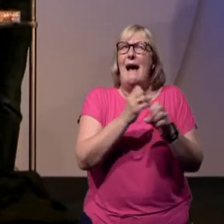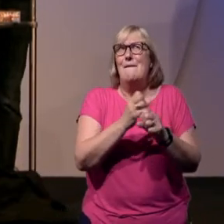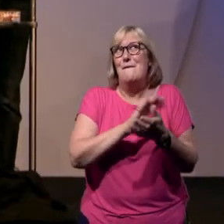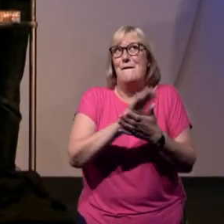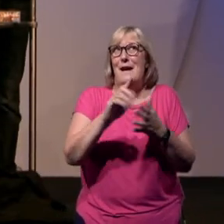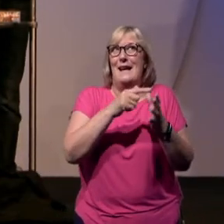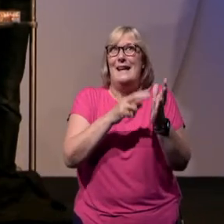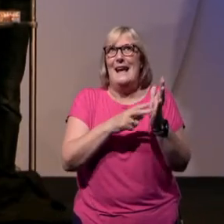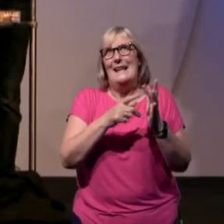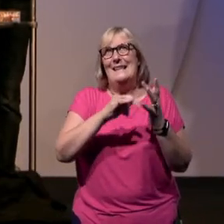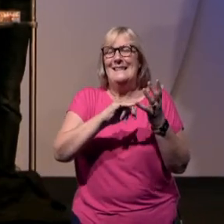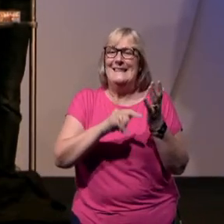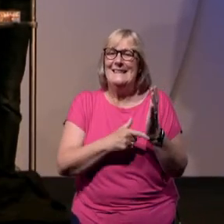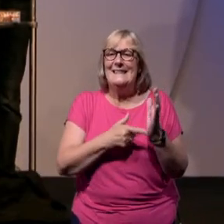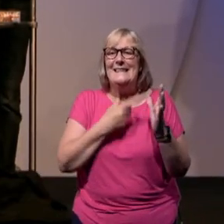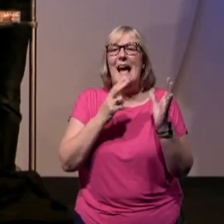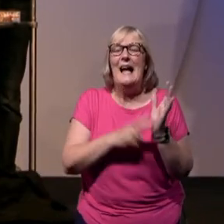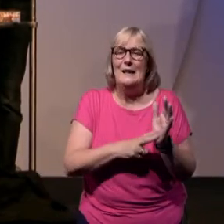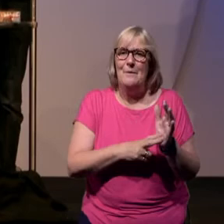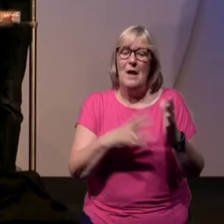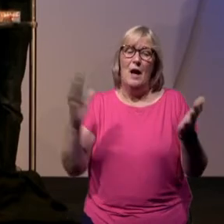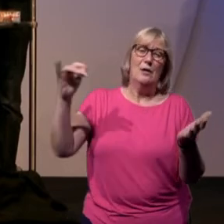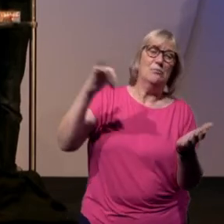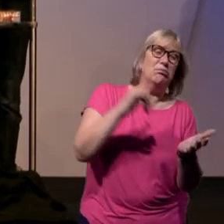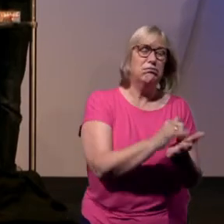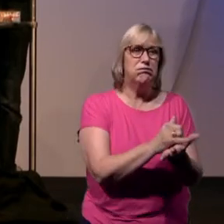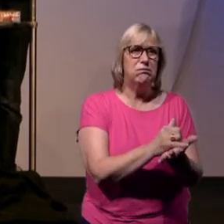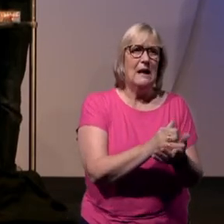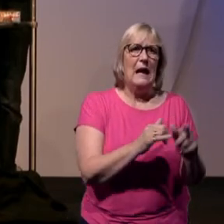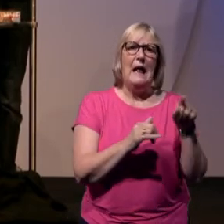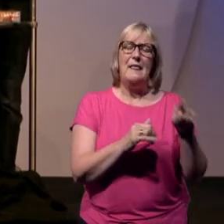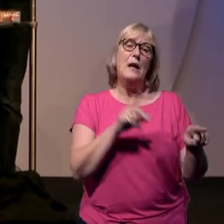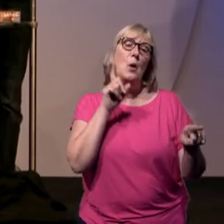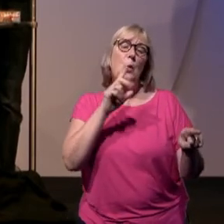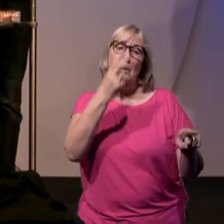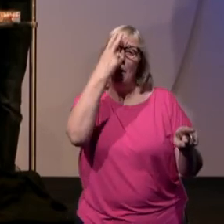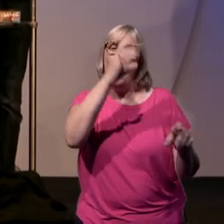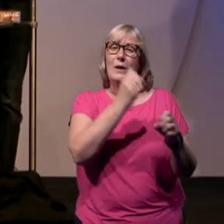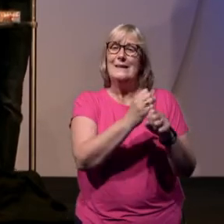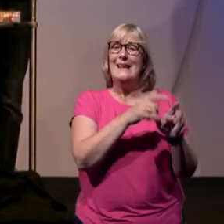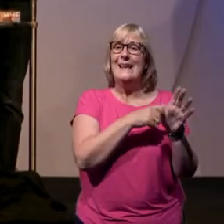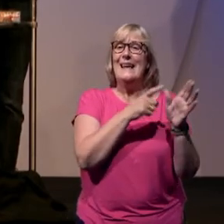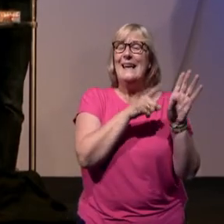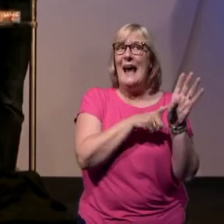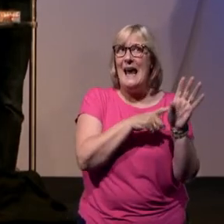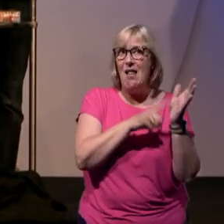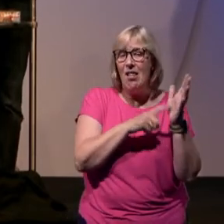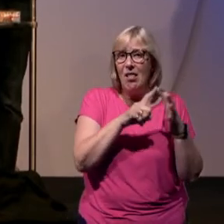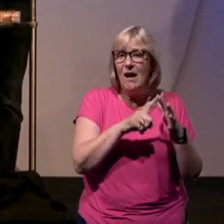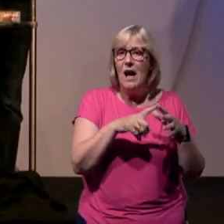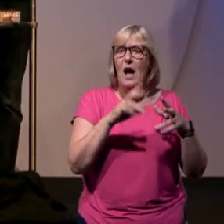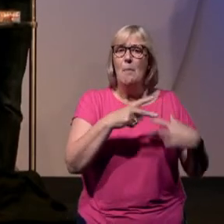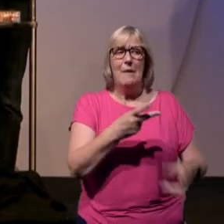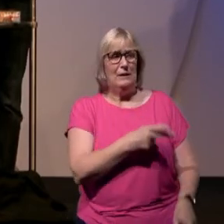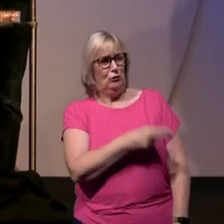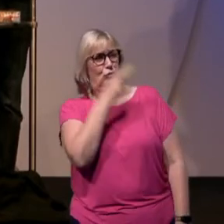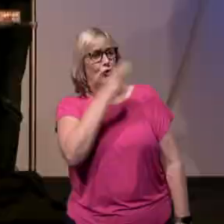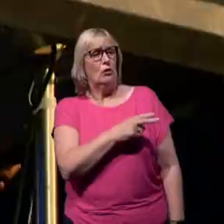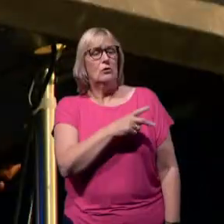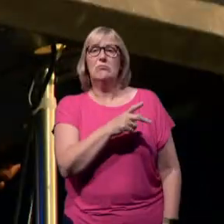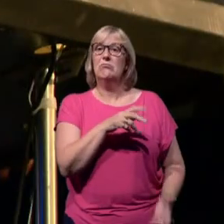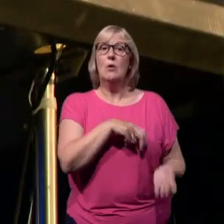hours after he had landed, he heard of a woman called Gail who had been shot and killed as she walked to